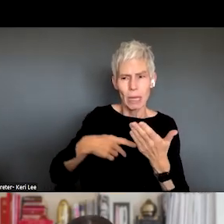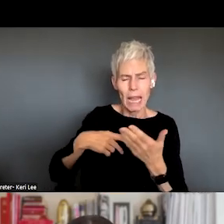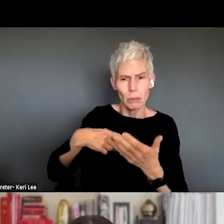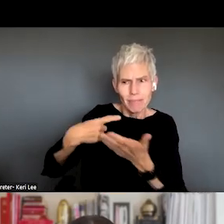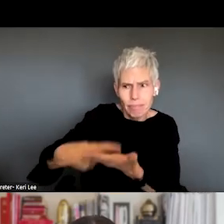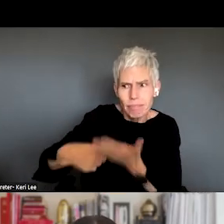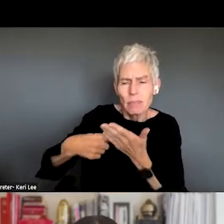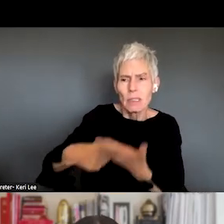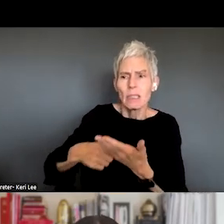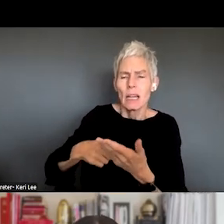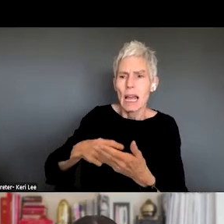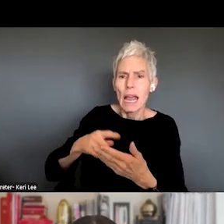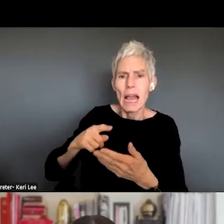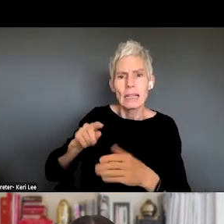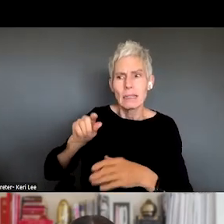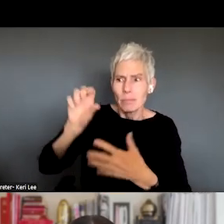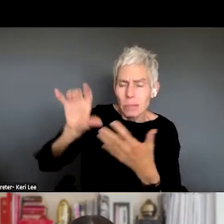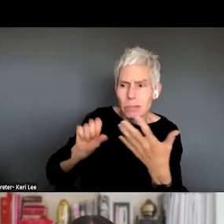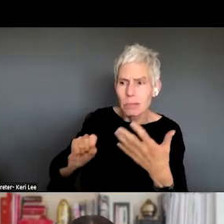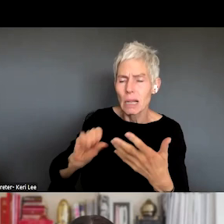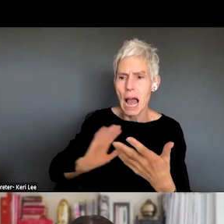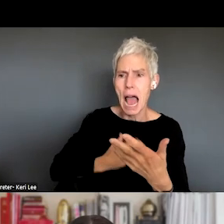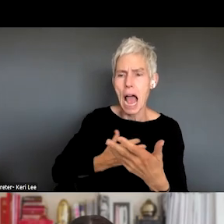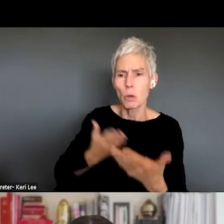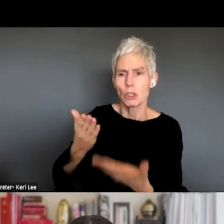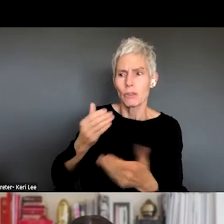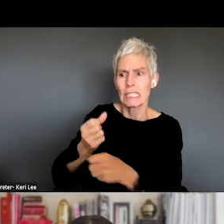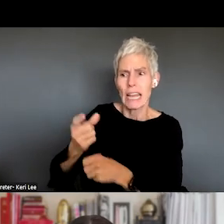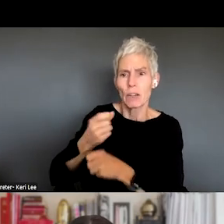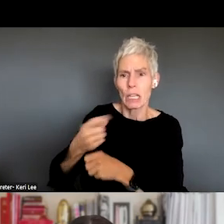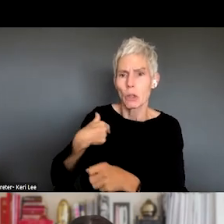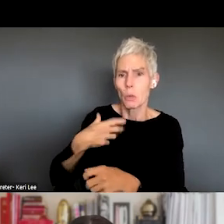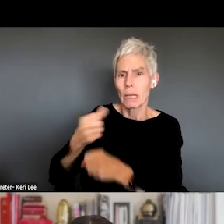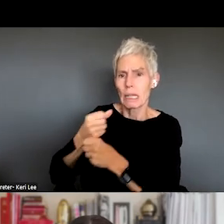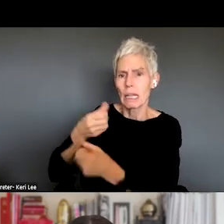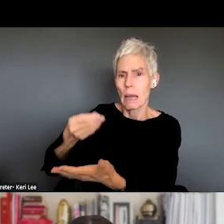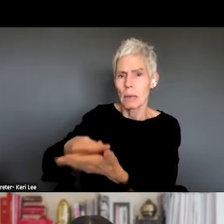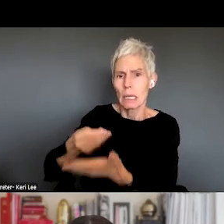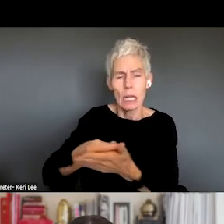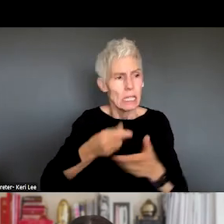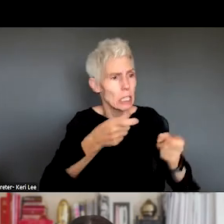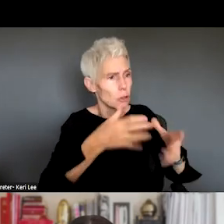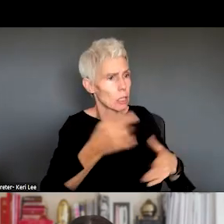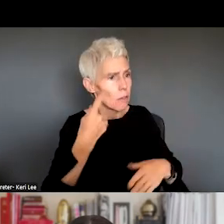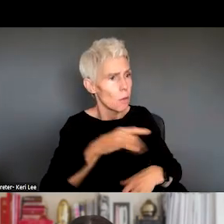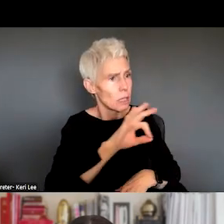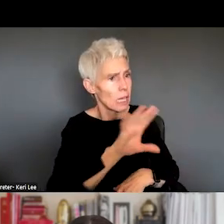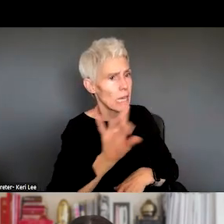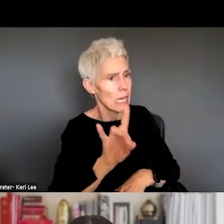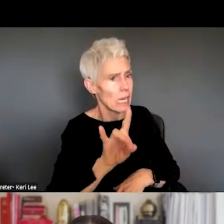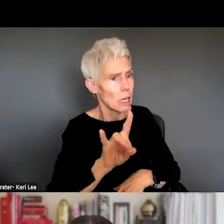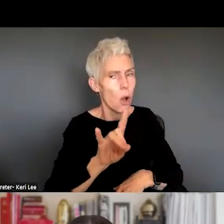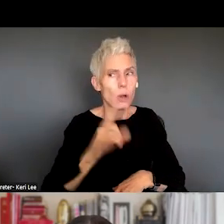services every year newly. So the director for 988. Oh, looks like someone needs to